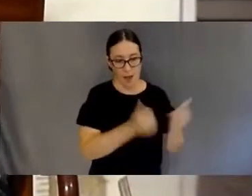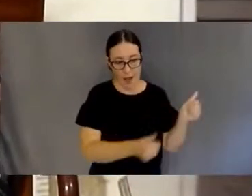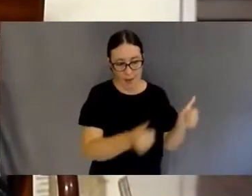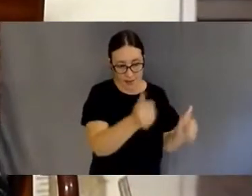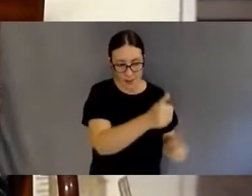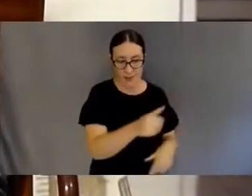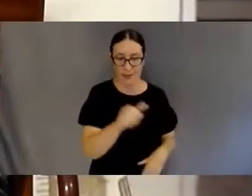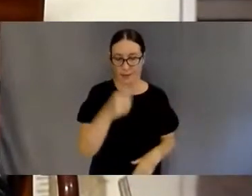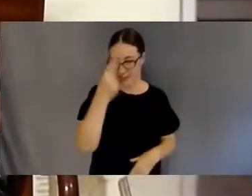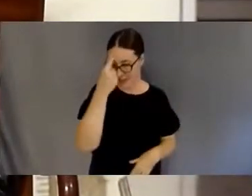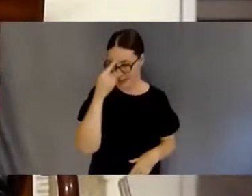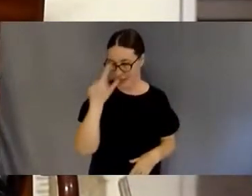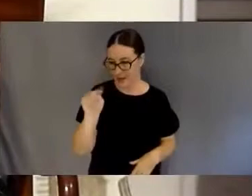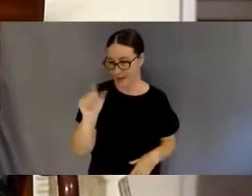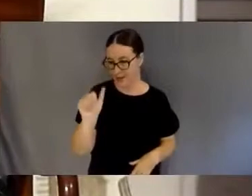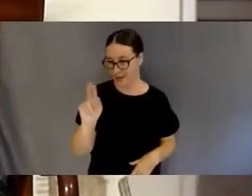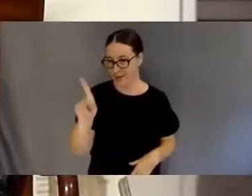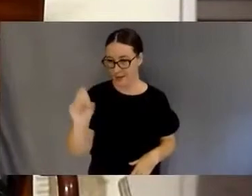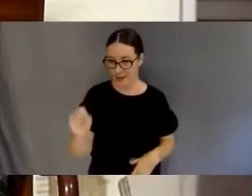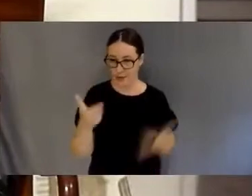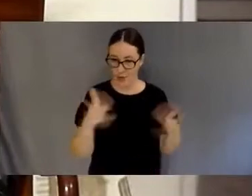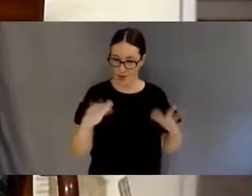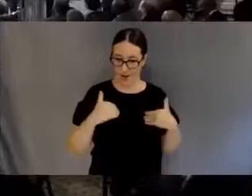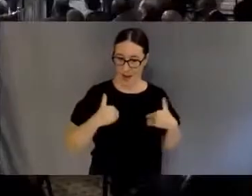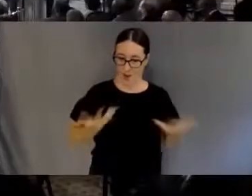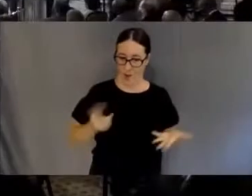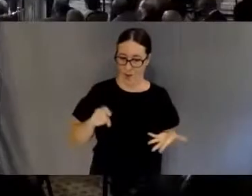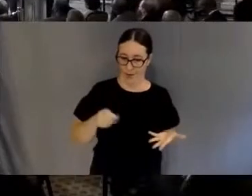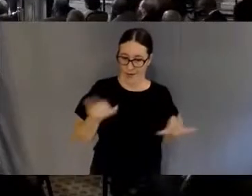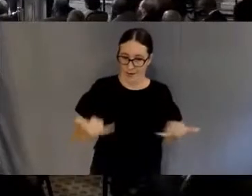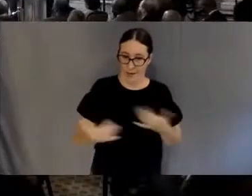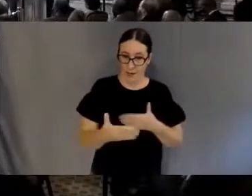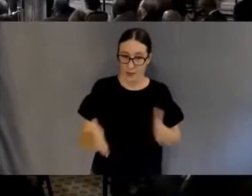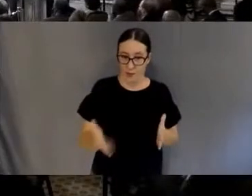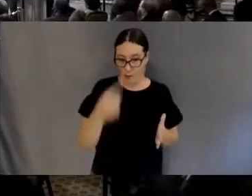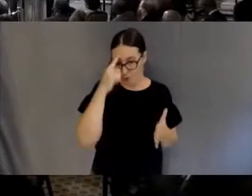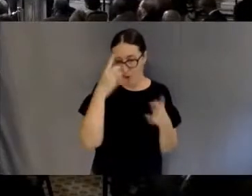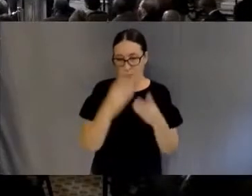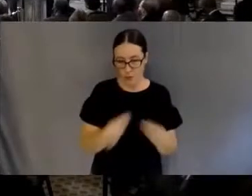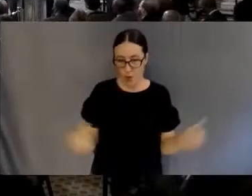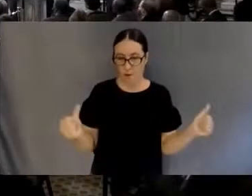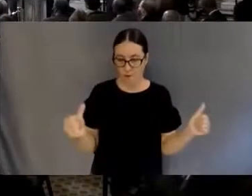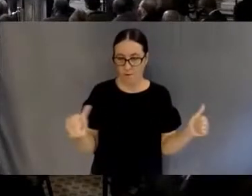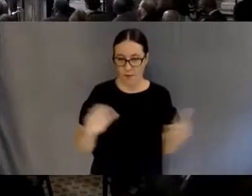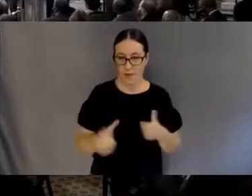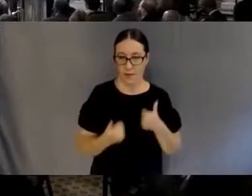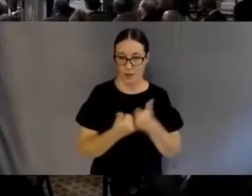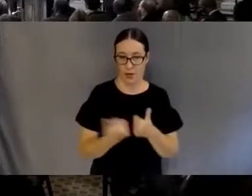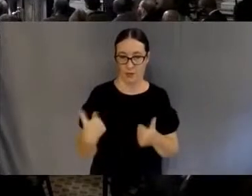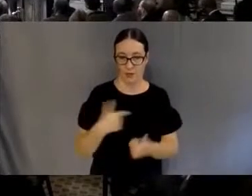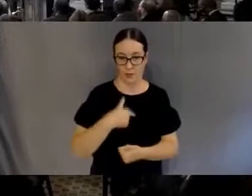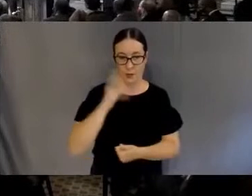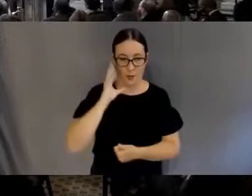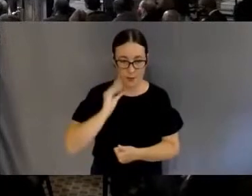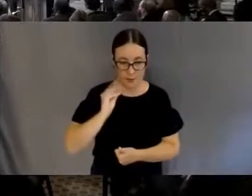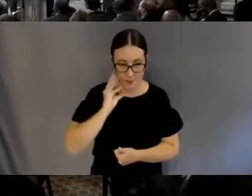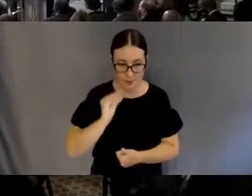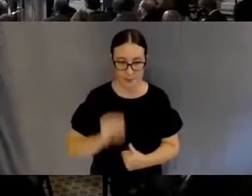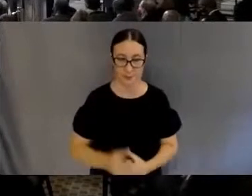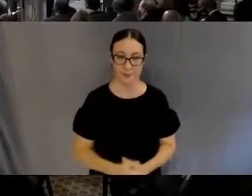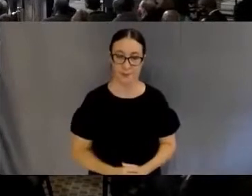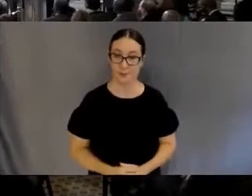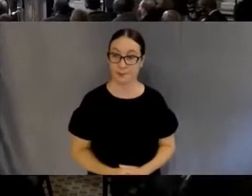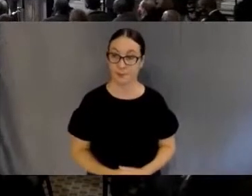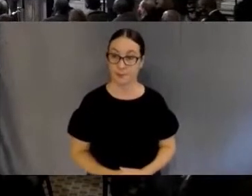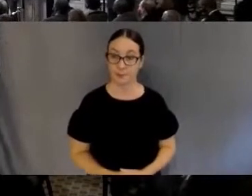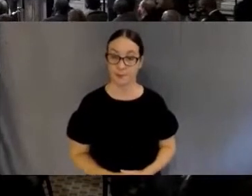we have what we need in this room to really solve the challenges that we're facing. So,